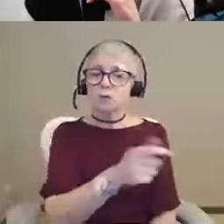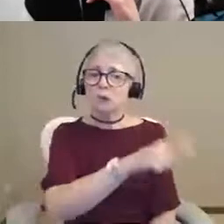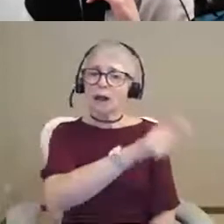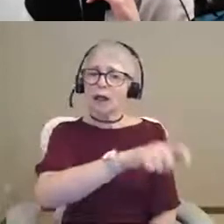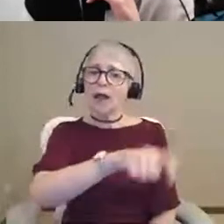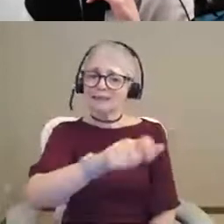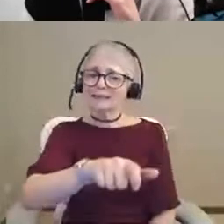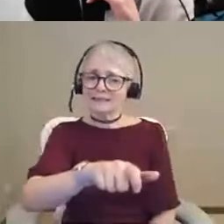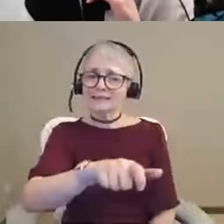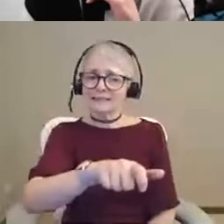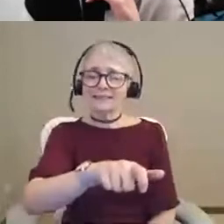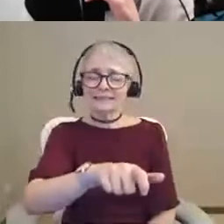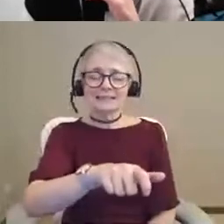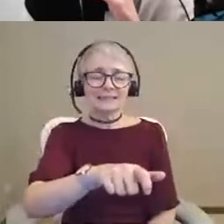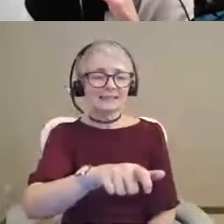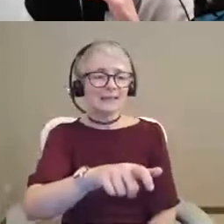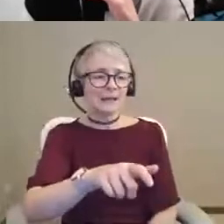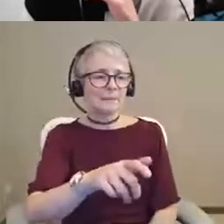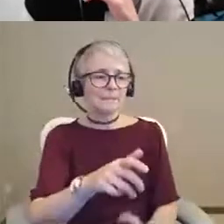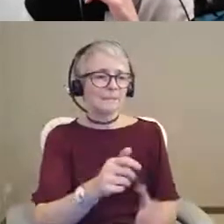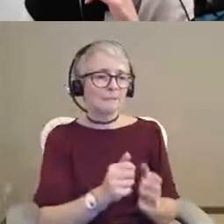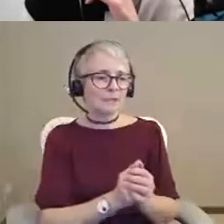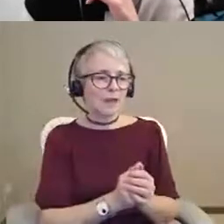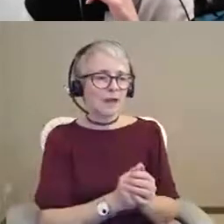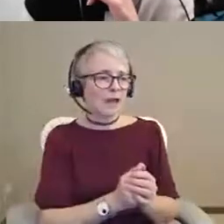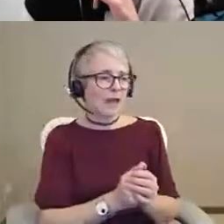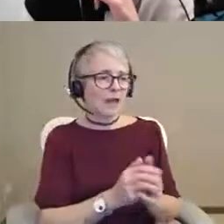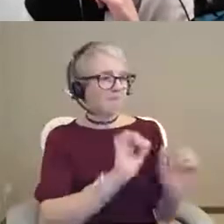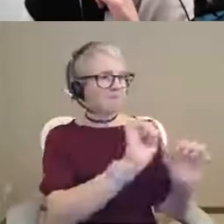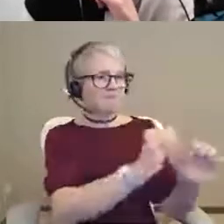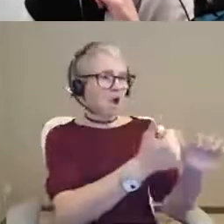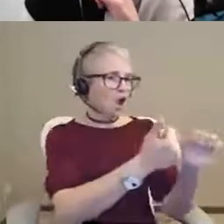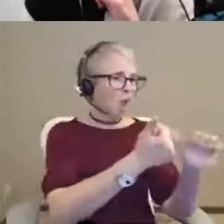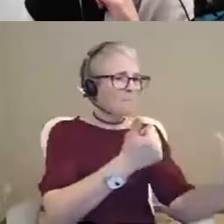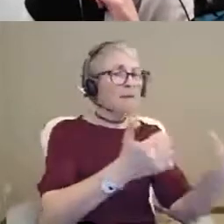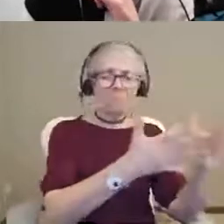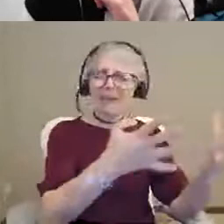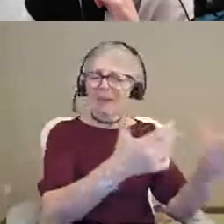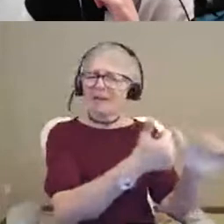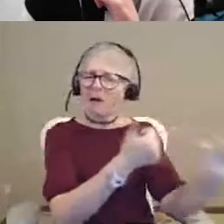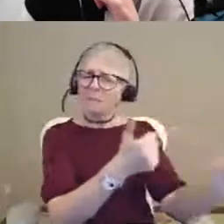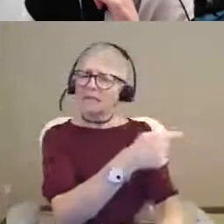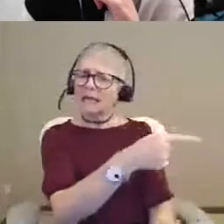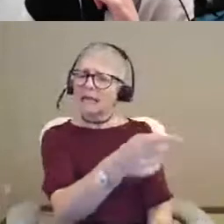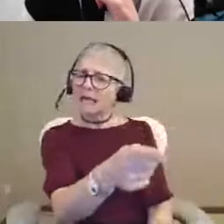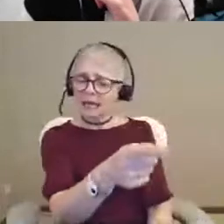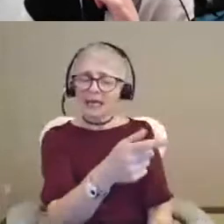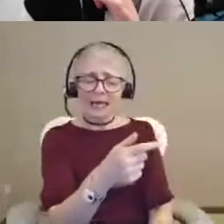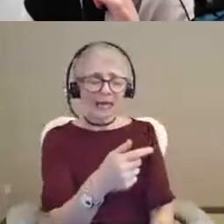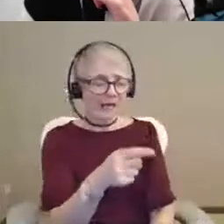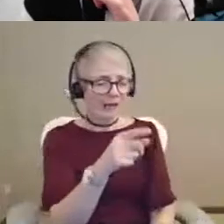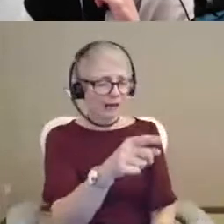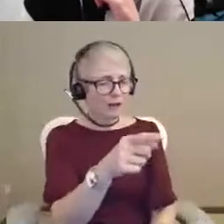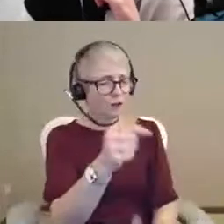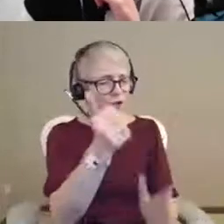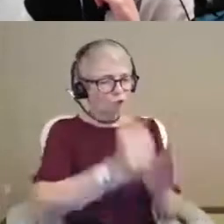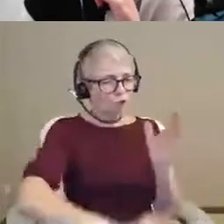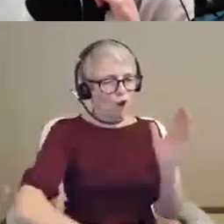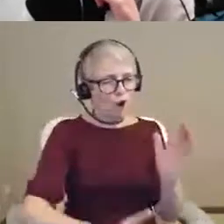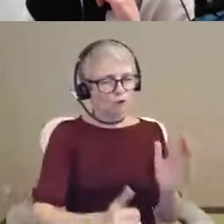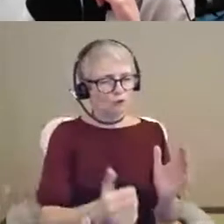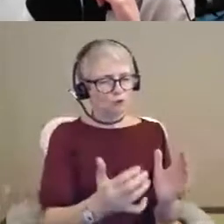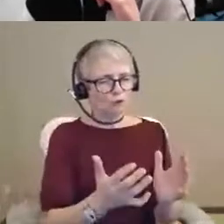as an organization, that company, and usually they're larger companies, they've started a initiative